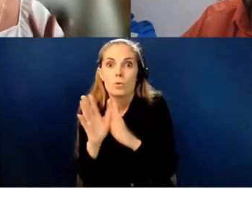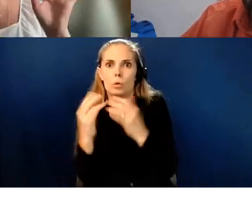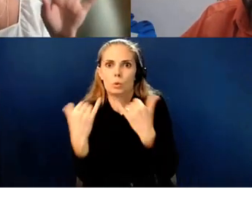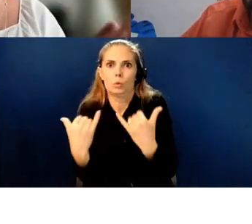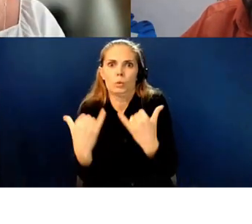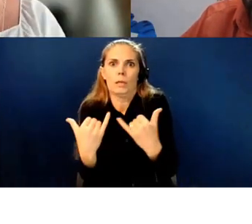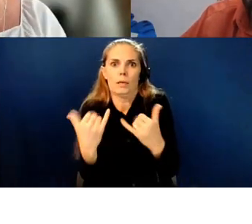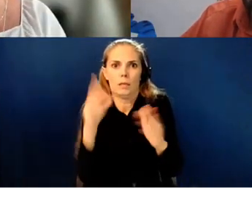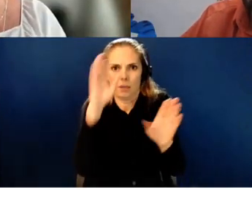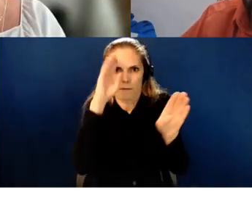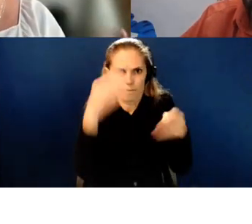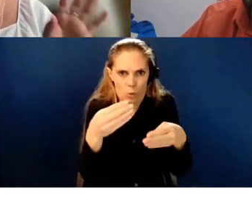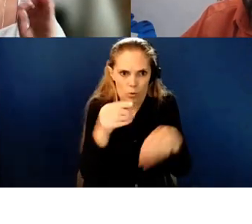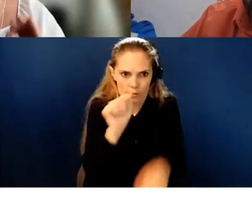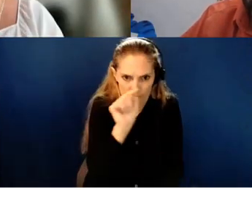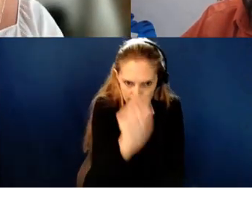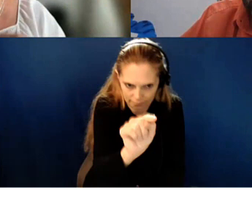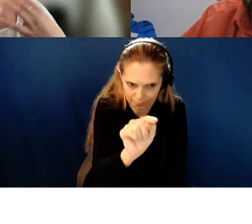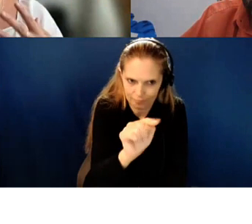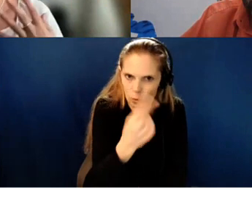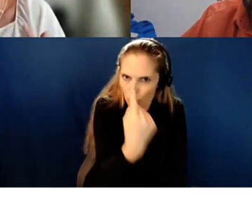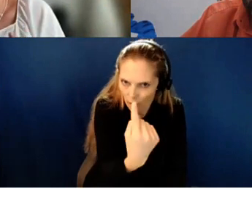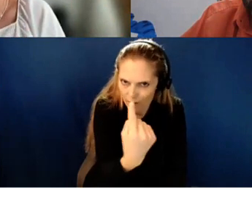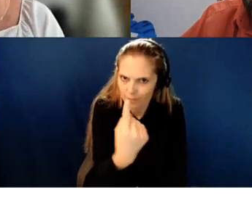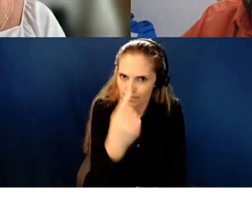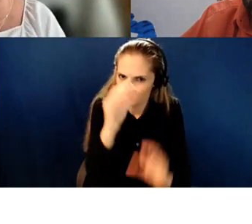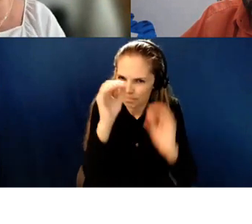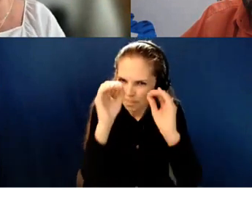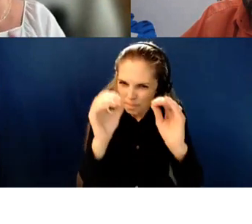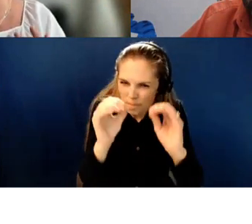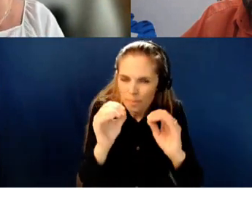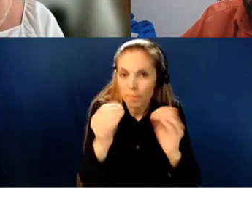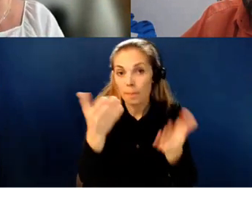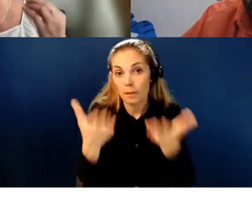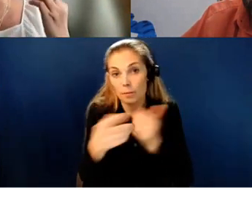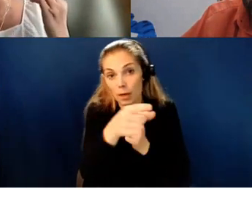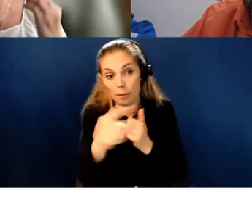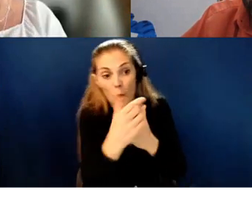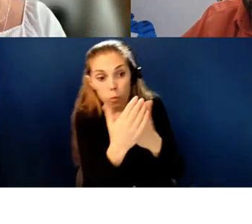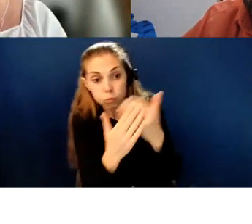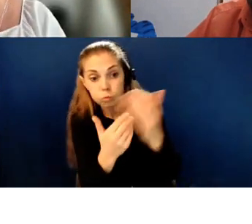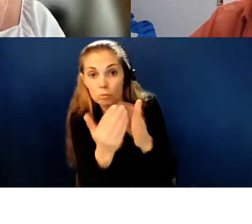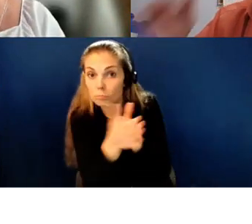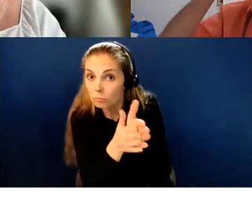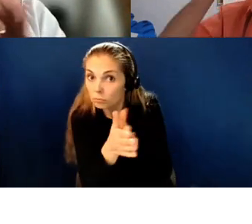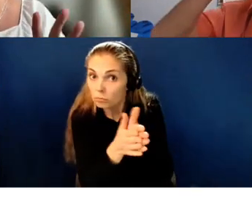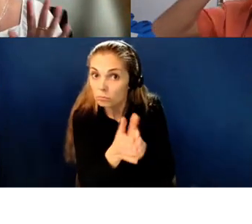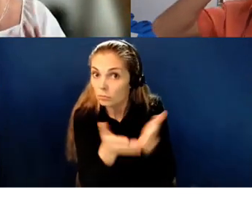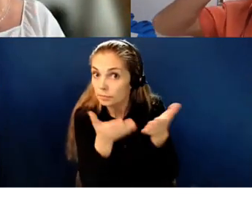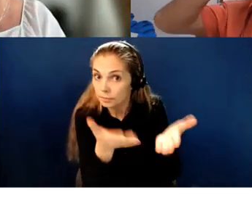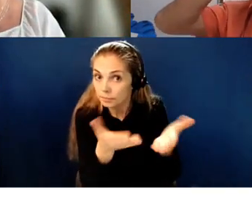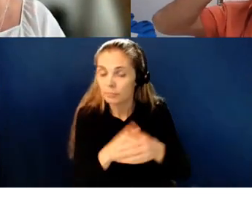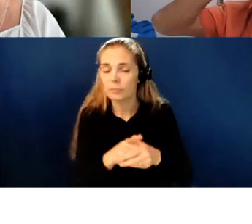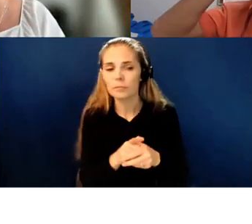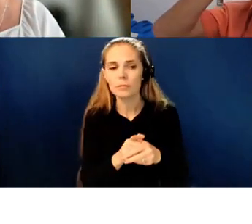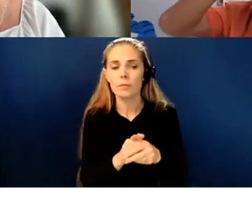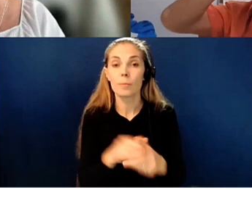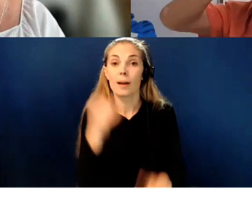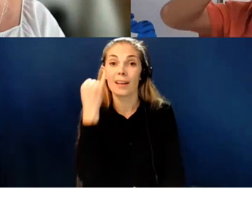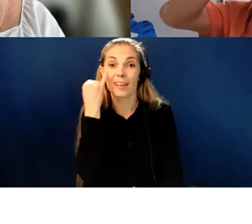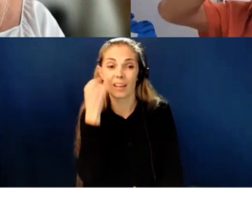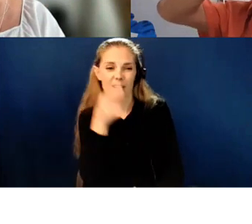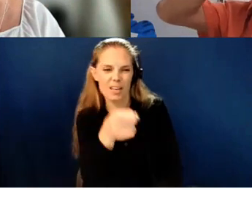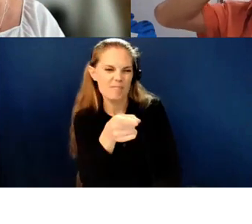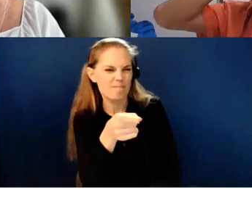you to take a look at that one. But if not, also get a bit of confidence and boost in how you could be using texting overall in your